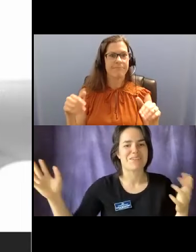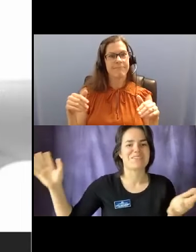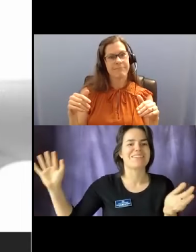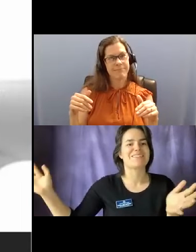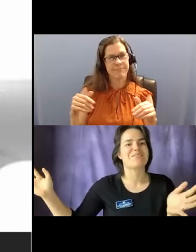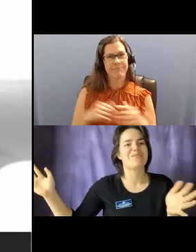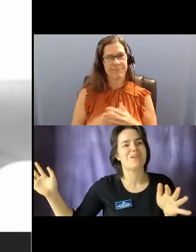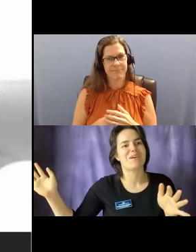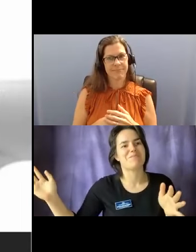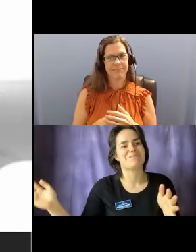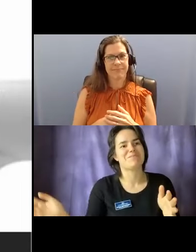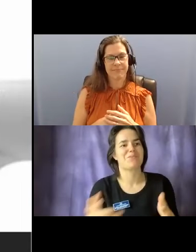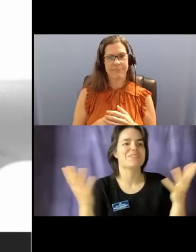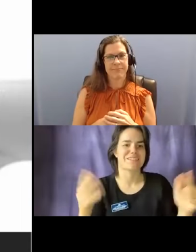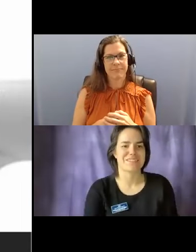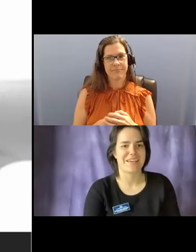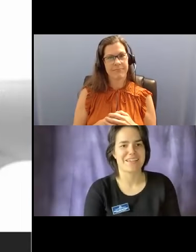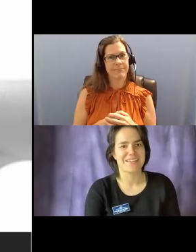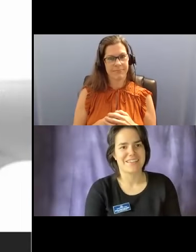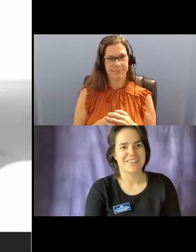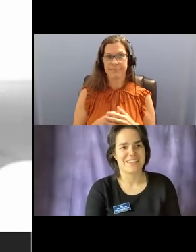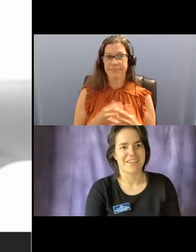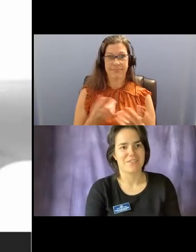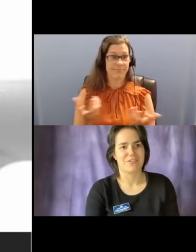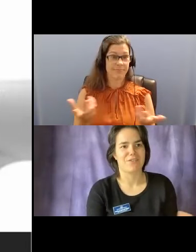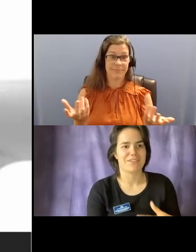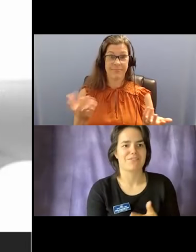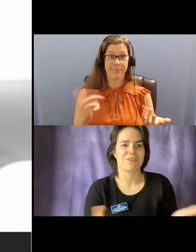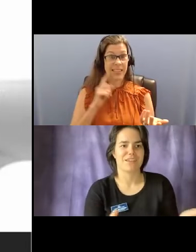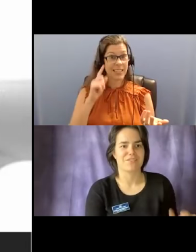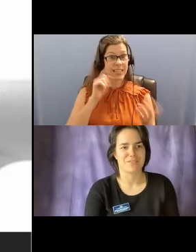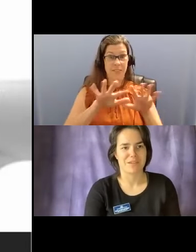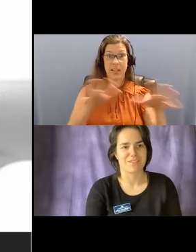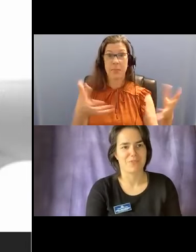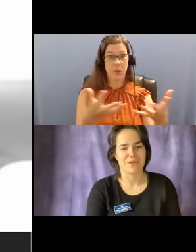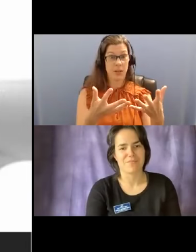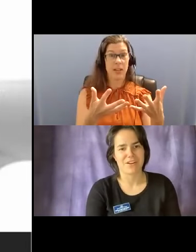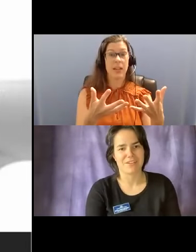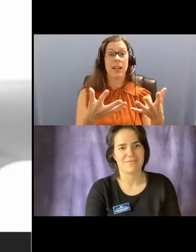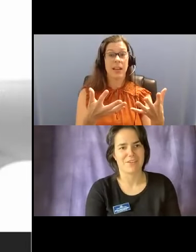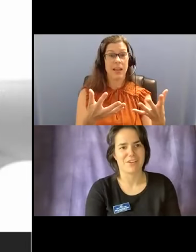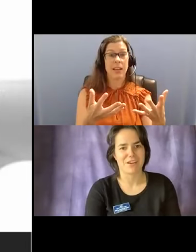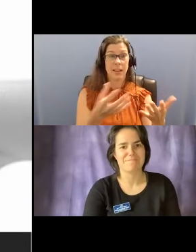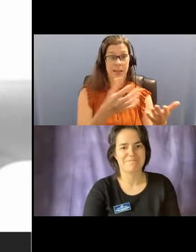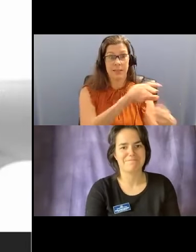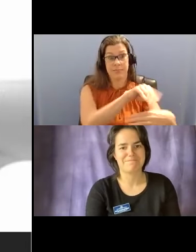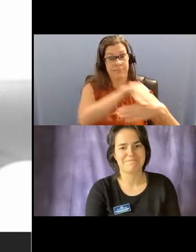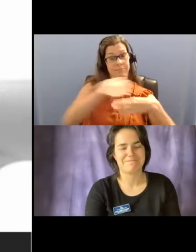for? It's no coincidence that our thriving deaf community also makes our program very, very